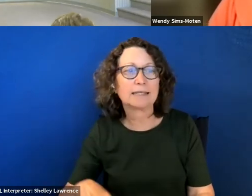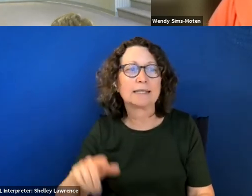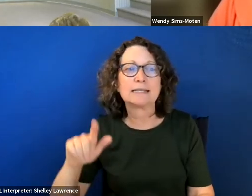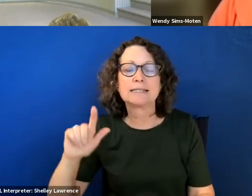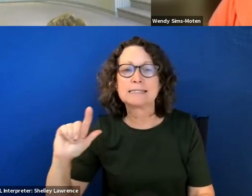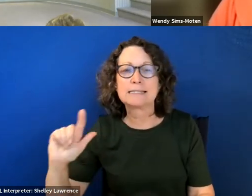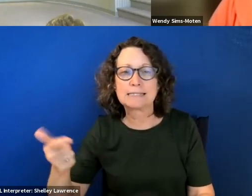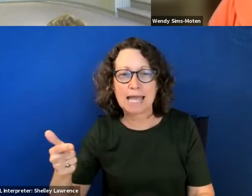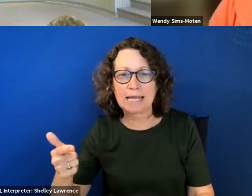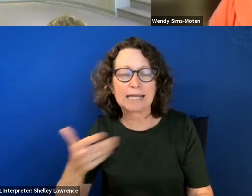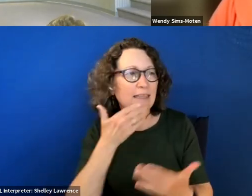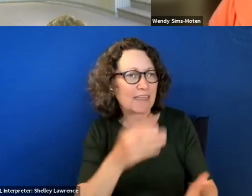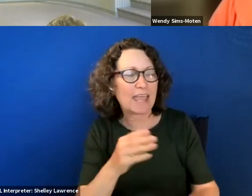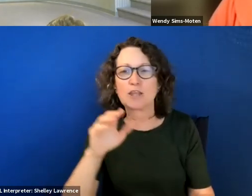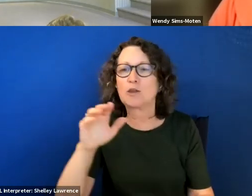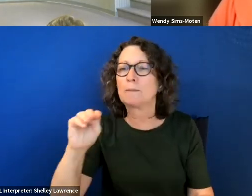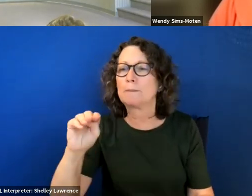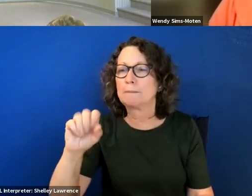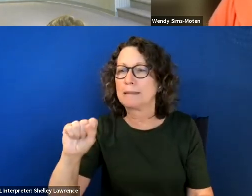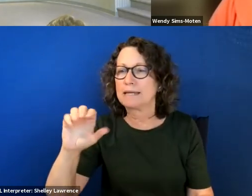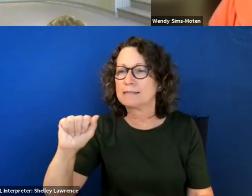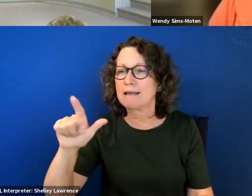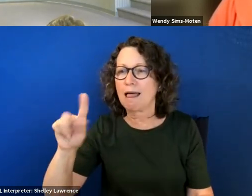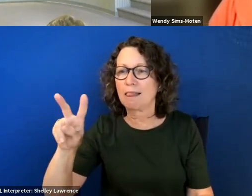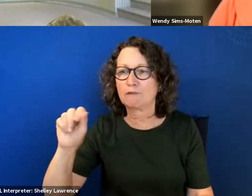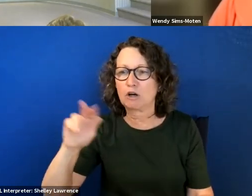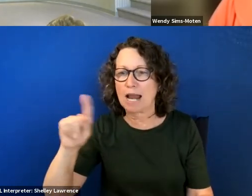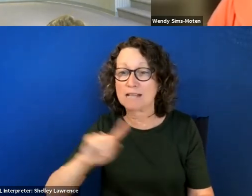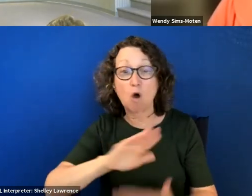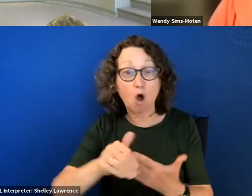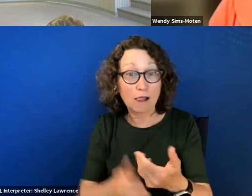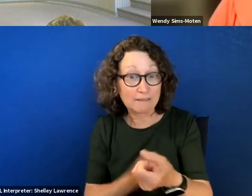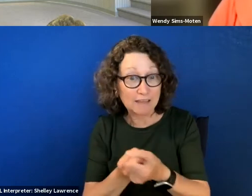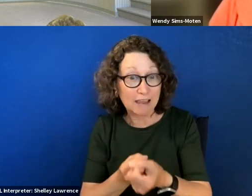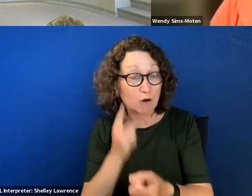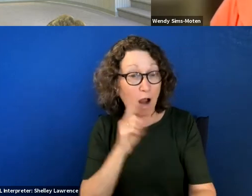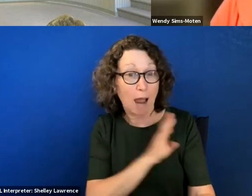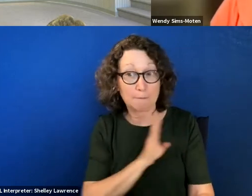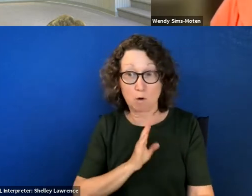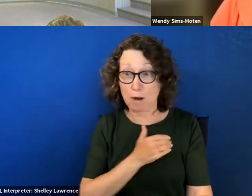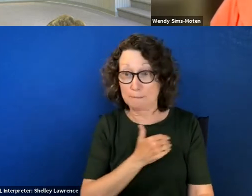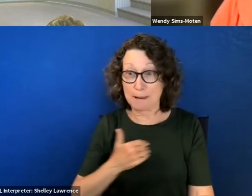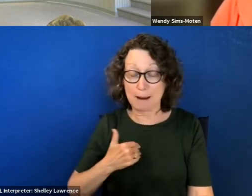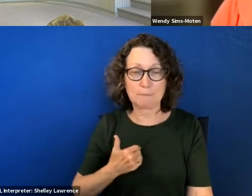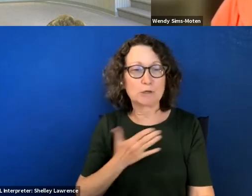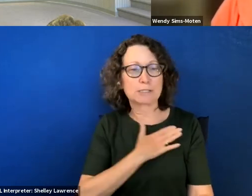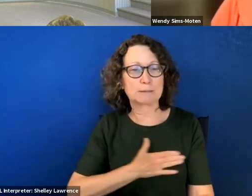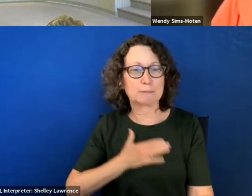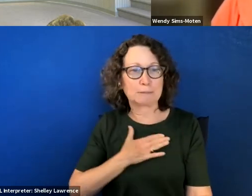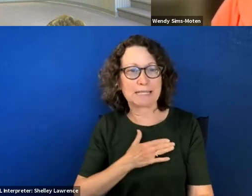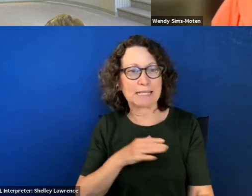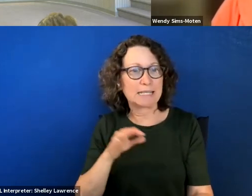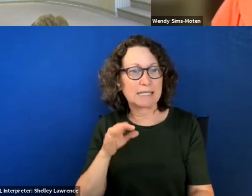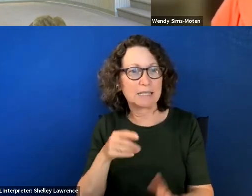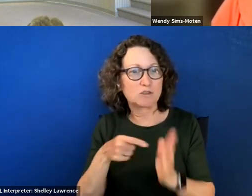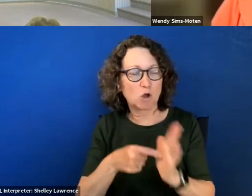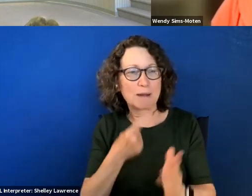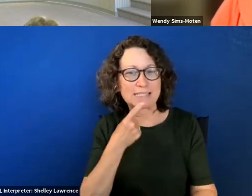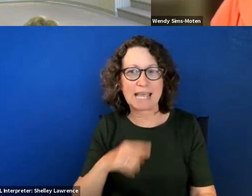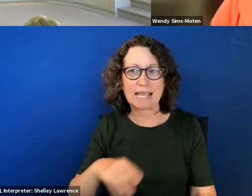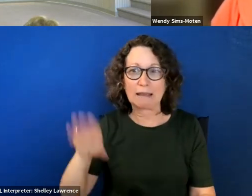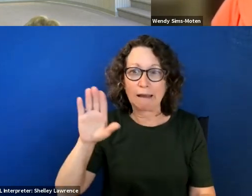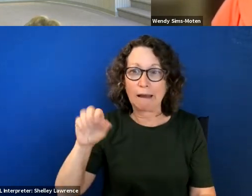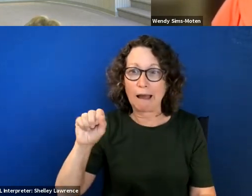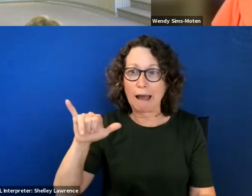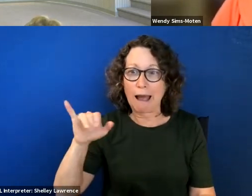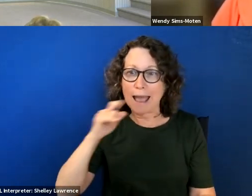motion. Thank you, Ms. Alvarez. So all in favor on board members, please signify by saying aye and raising